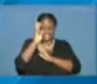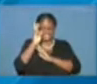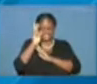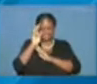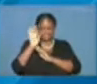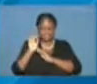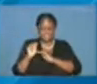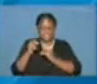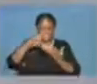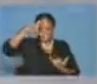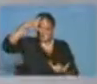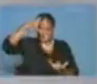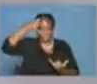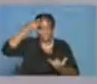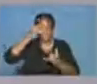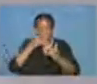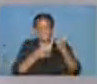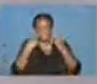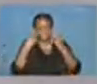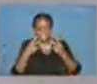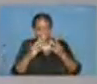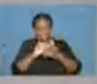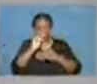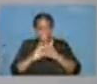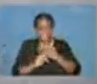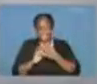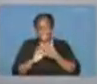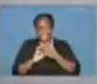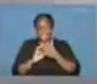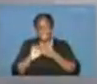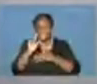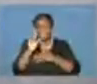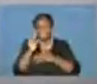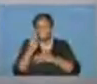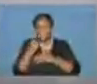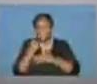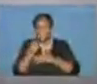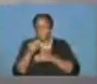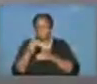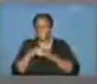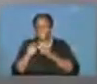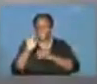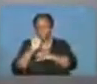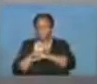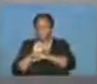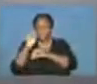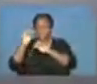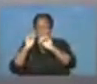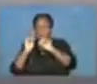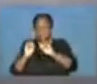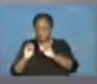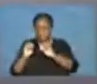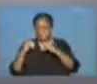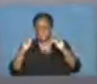6 feet, 6 inches tall, slim build, and he was last seen May 12, 2023, in the neighborhood convenience store here in the Coral Harbor